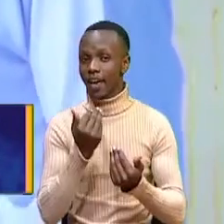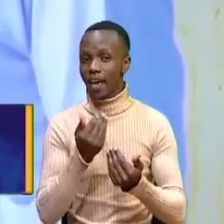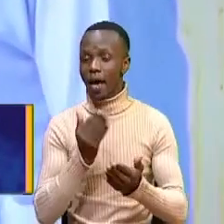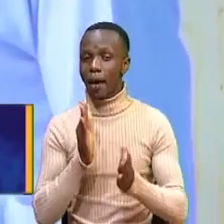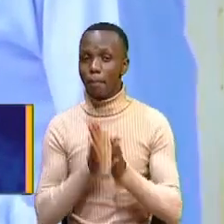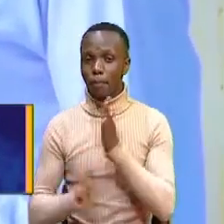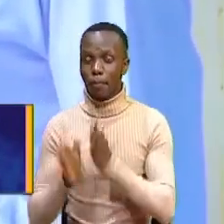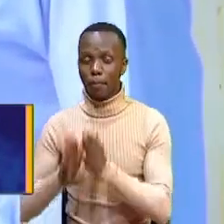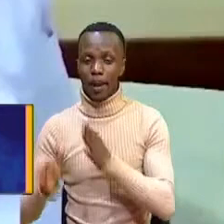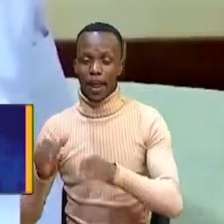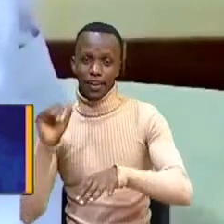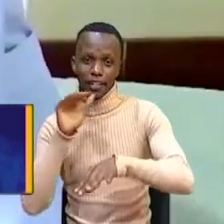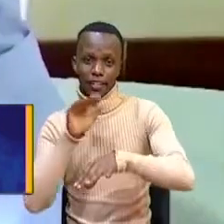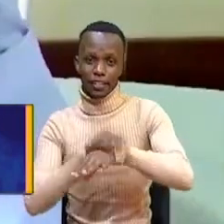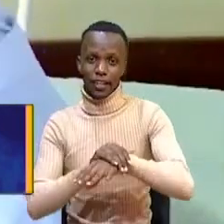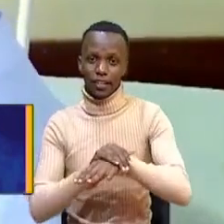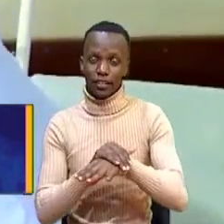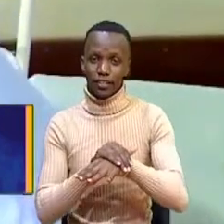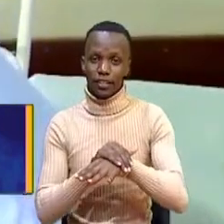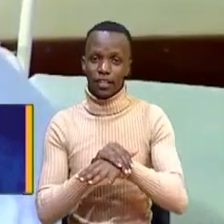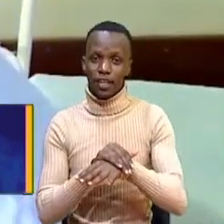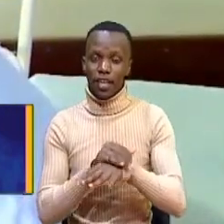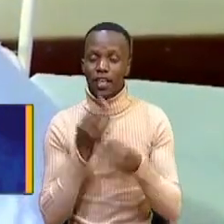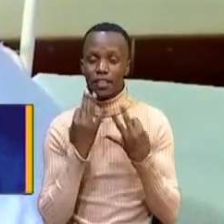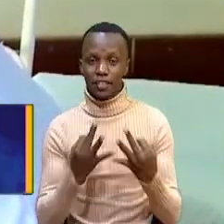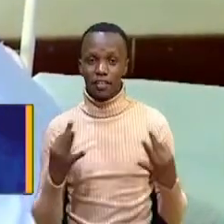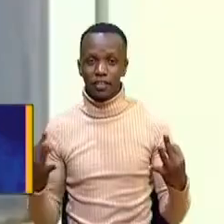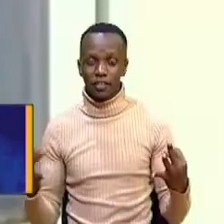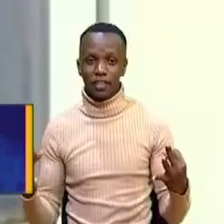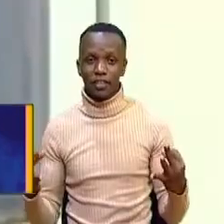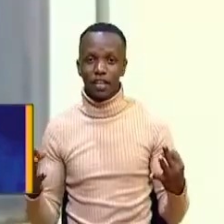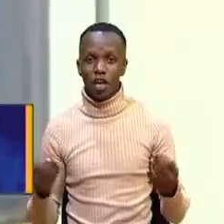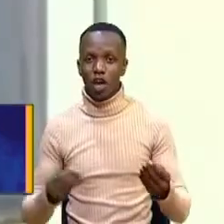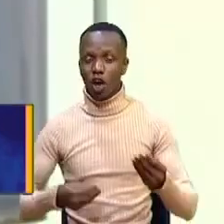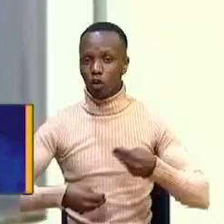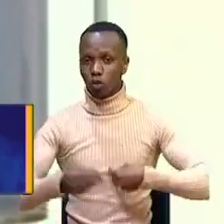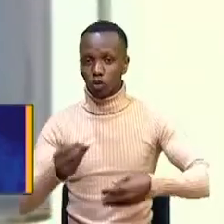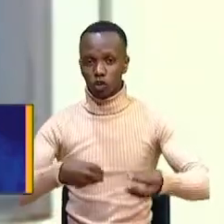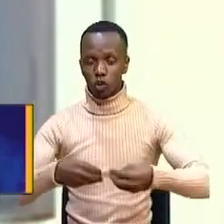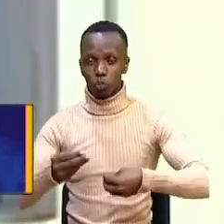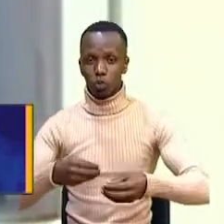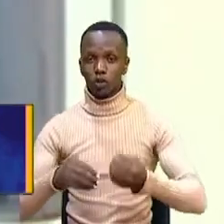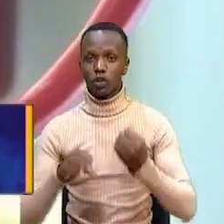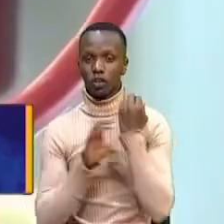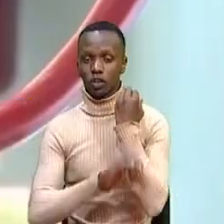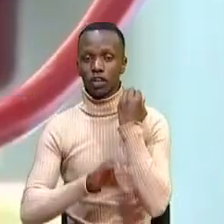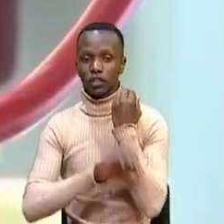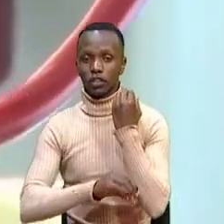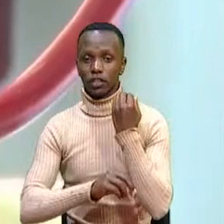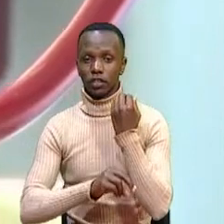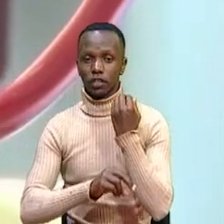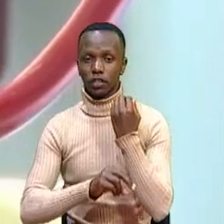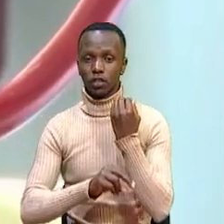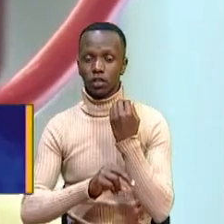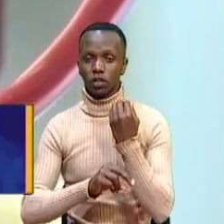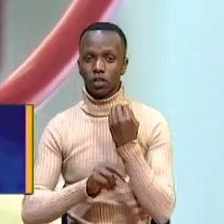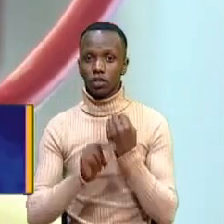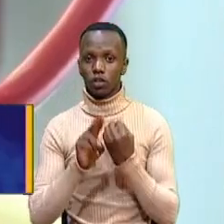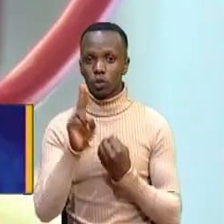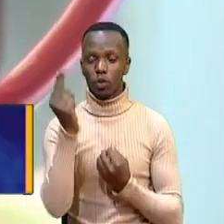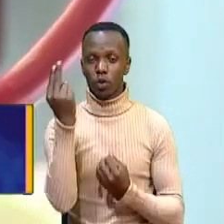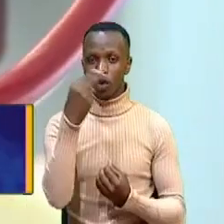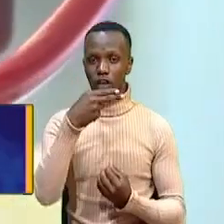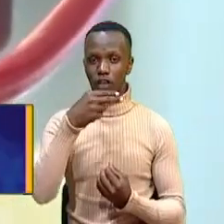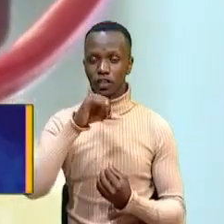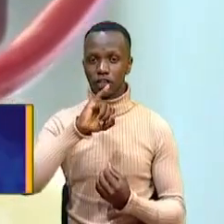to achieve maternal child health services, which will contribute to the country's progress towards universal health coverage, UHC.